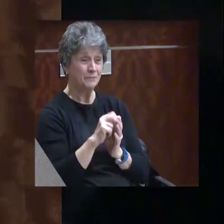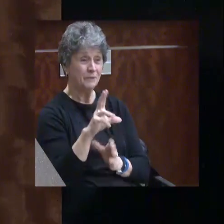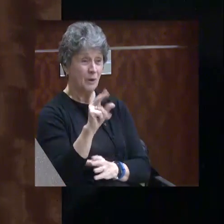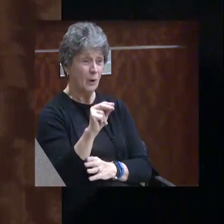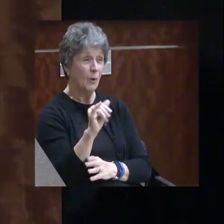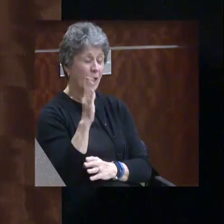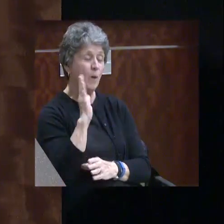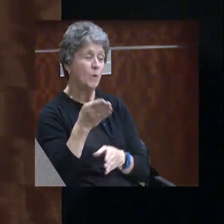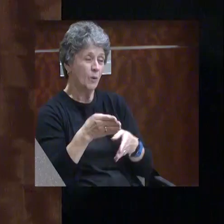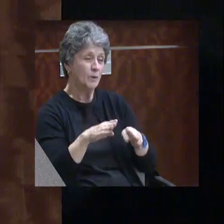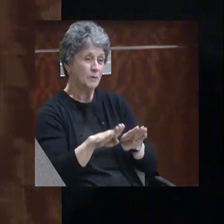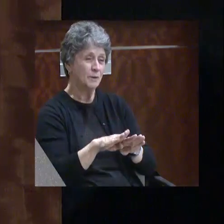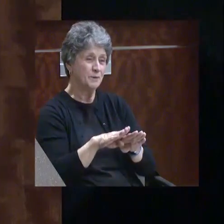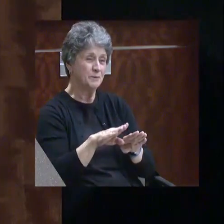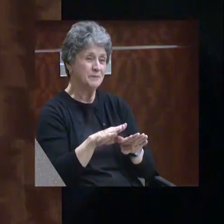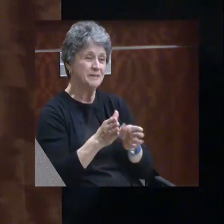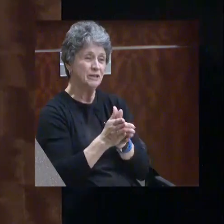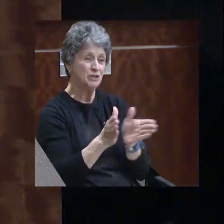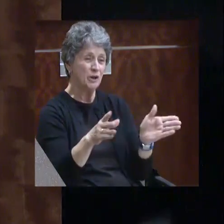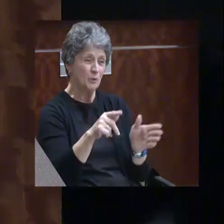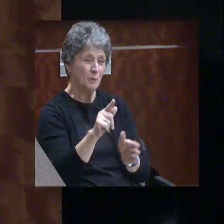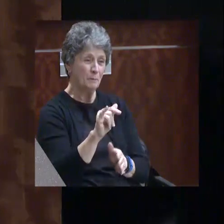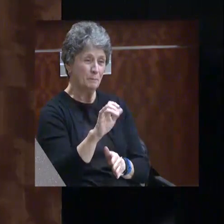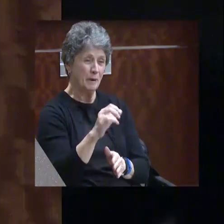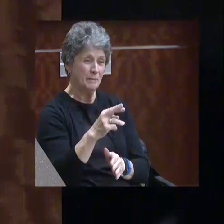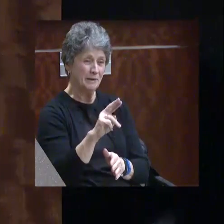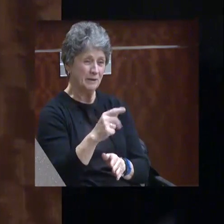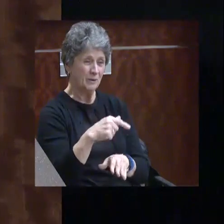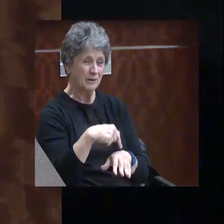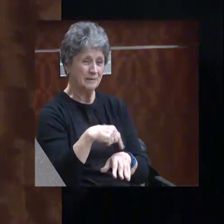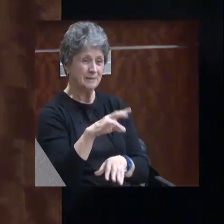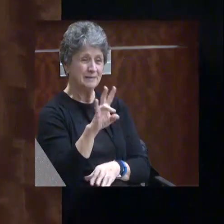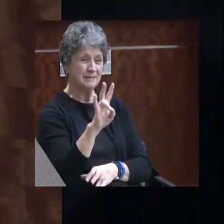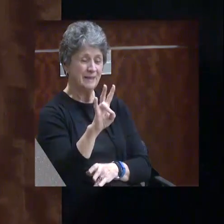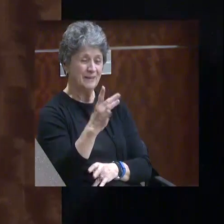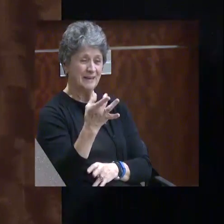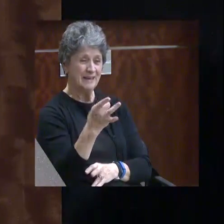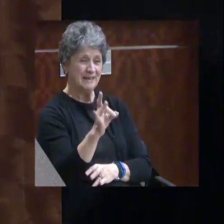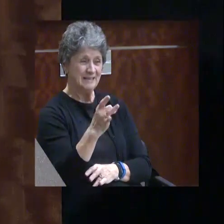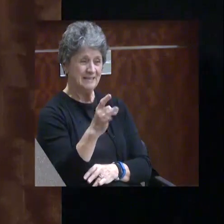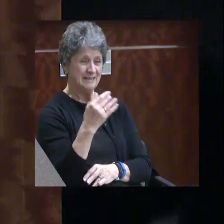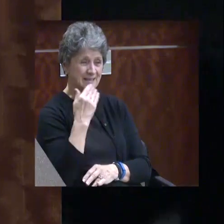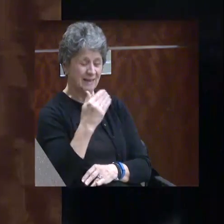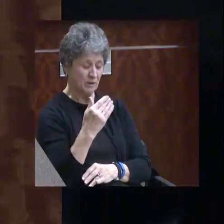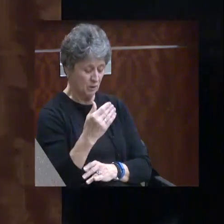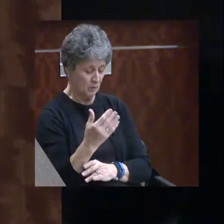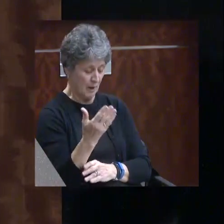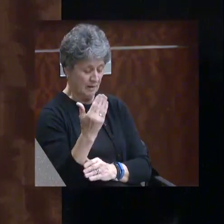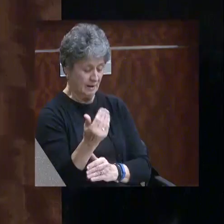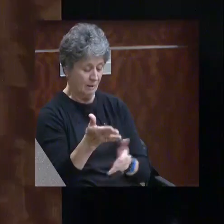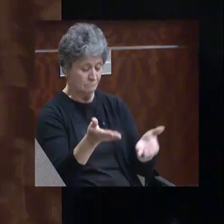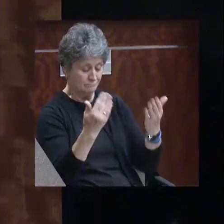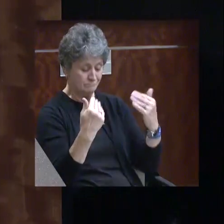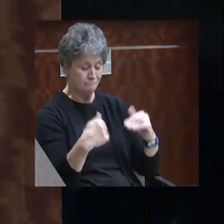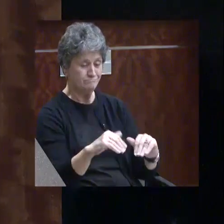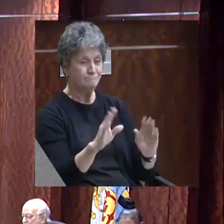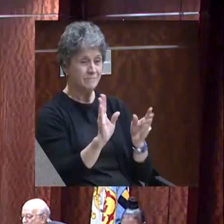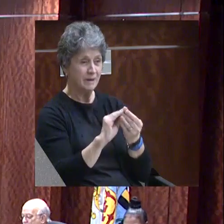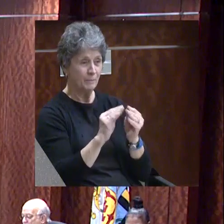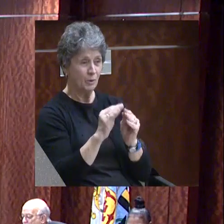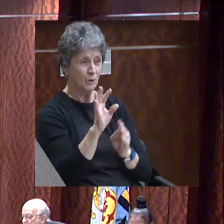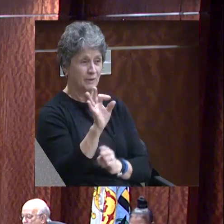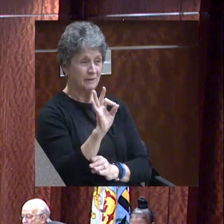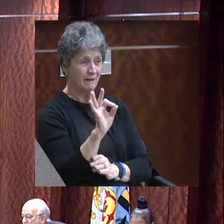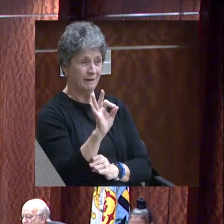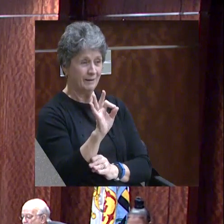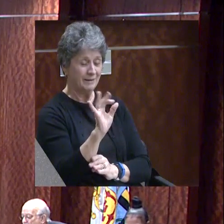Seeing none, I'll close the general public hearing at 7:18. Thank you. I move on to item number